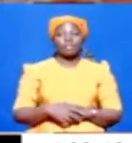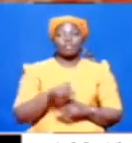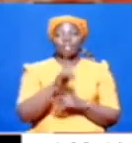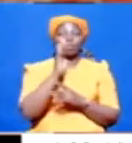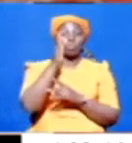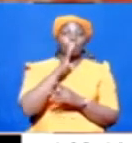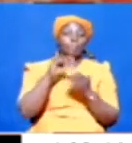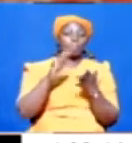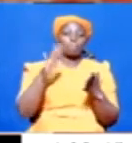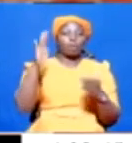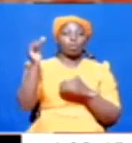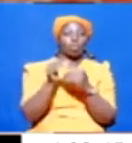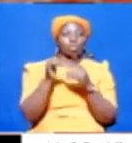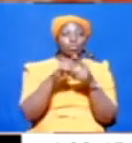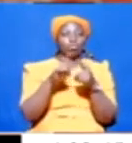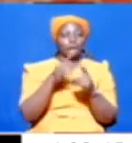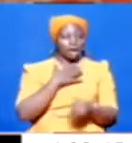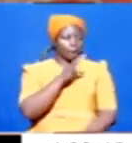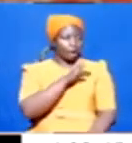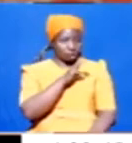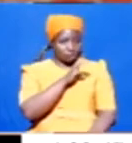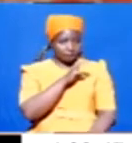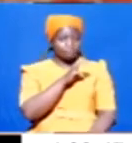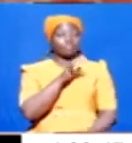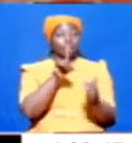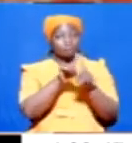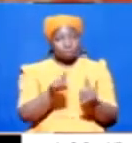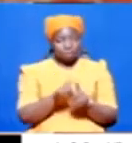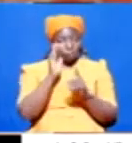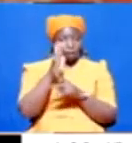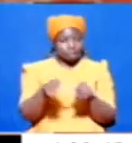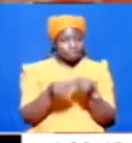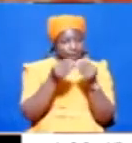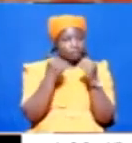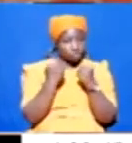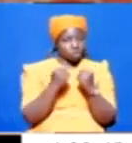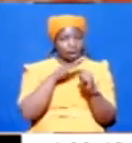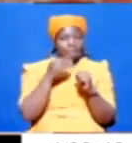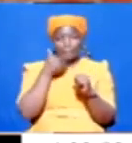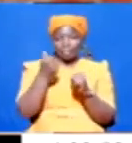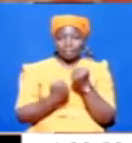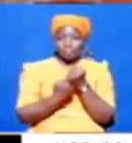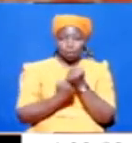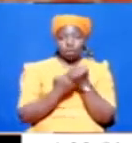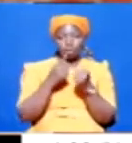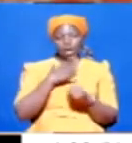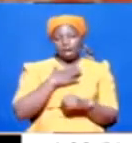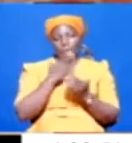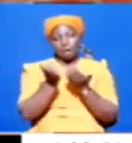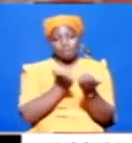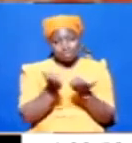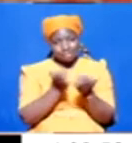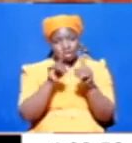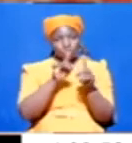much closer to our customers and will be able to provide stronger and better support to our businesses and to